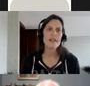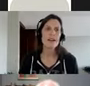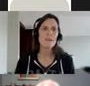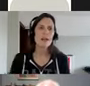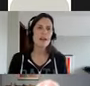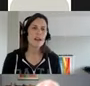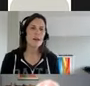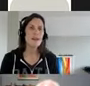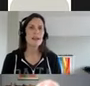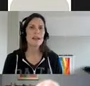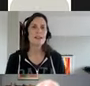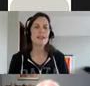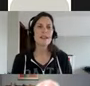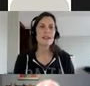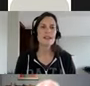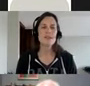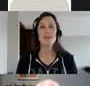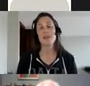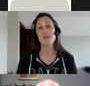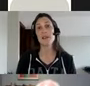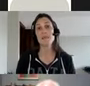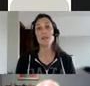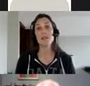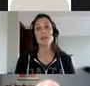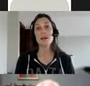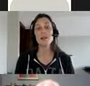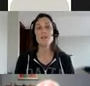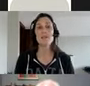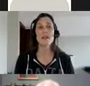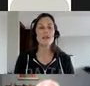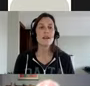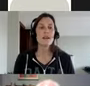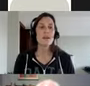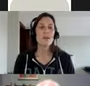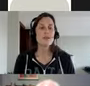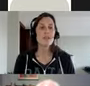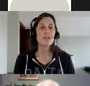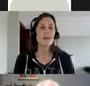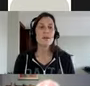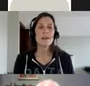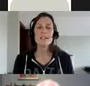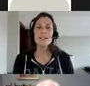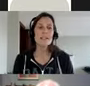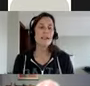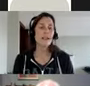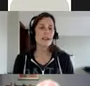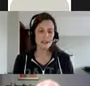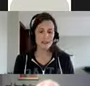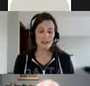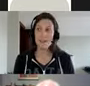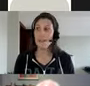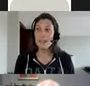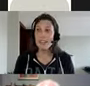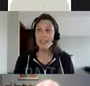ahead and stop. And again, you know, I'd like to thank you for giving me the opportunity to talk to you today. You know, it's really been quite nice.